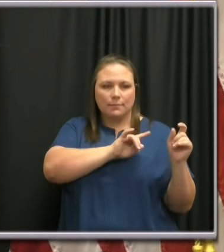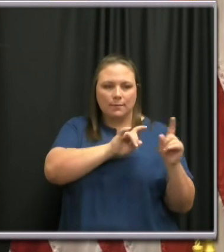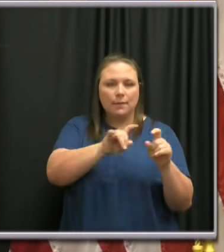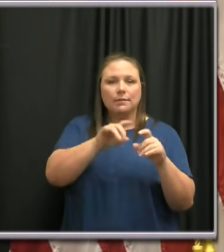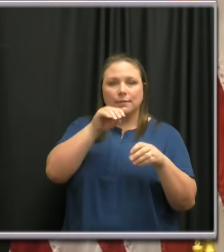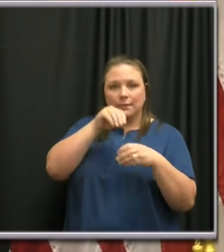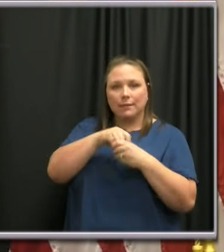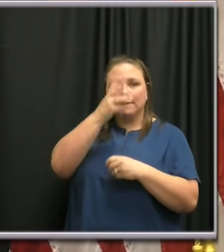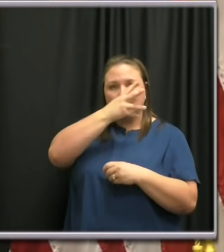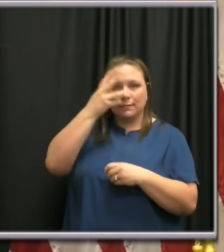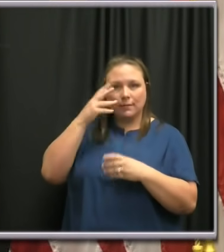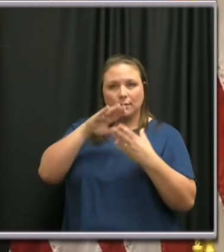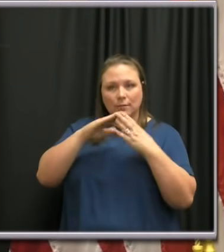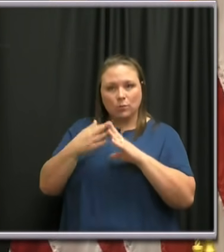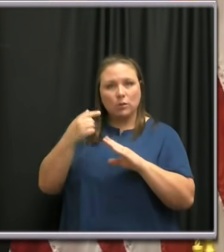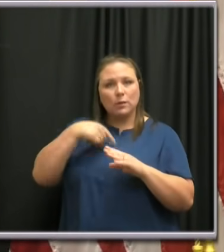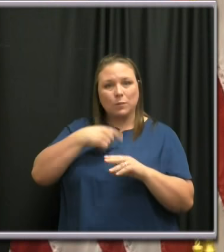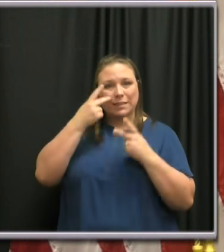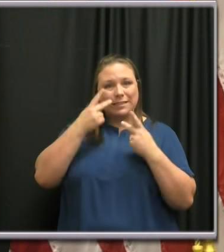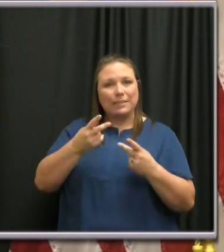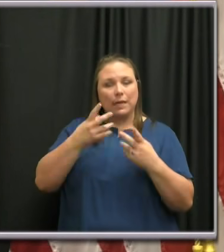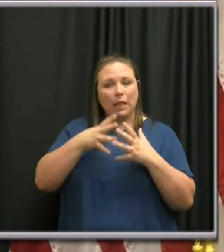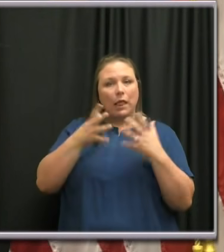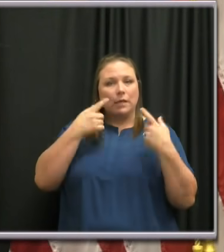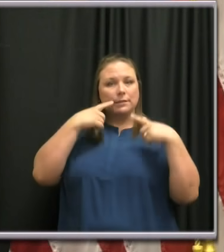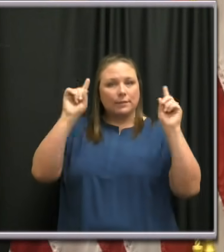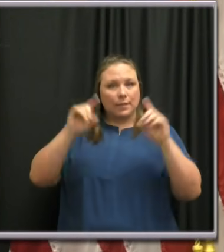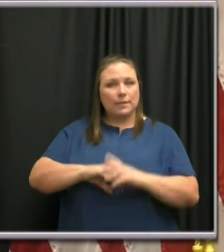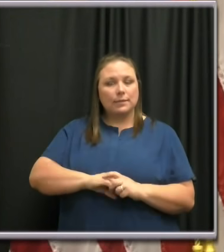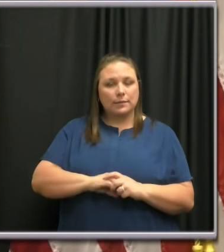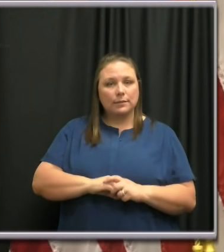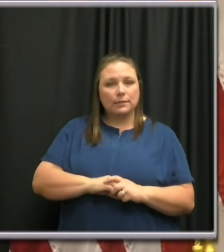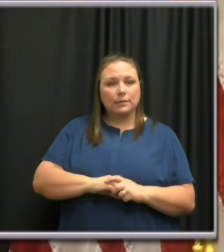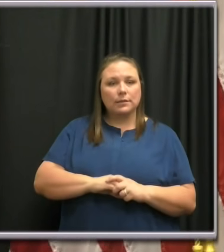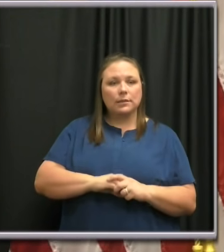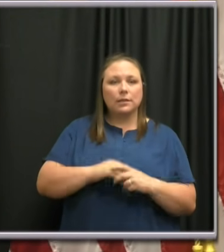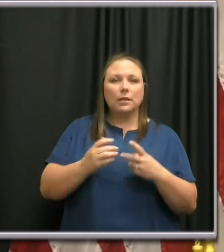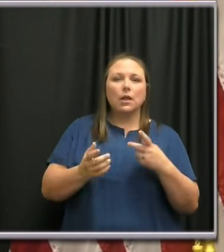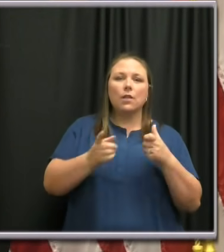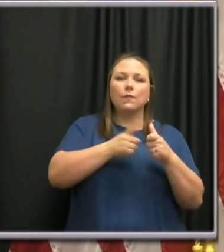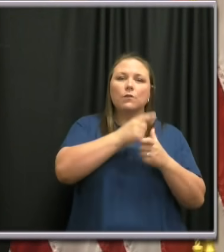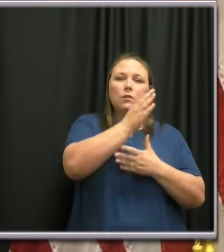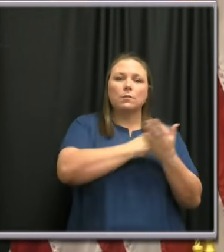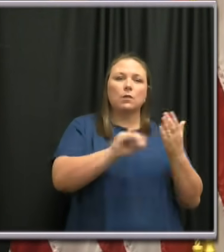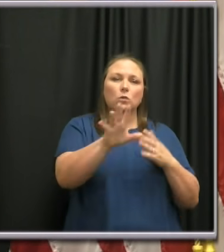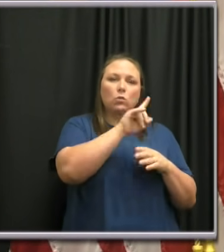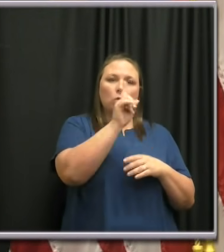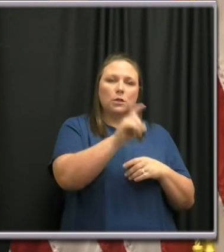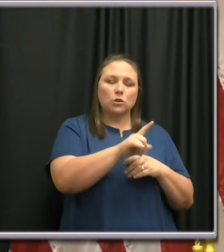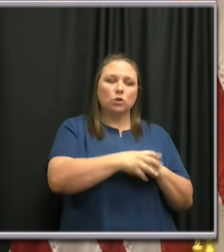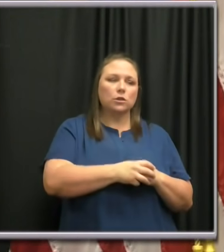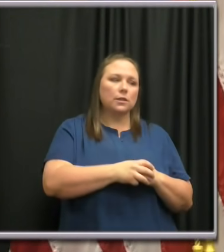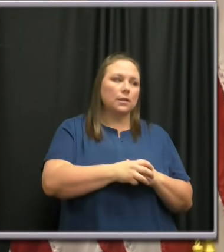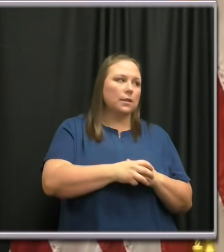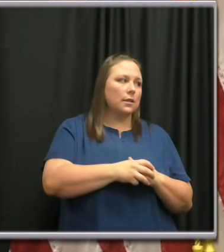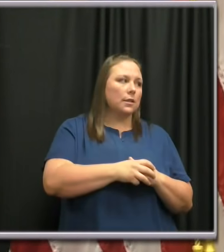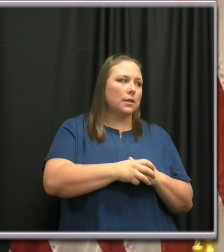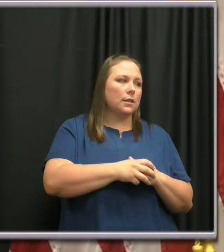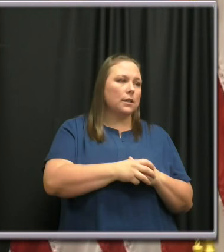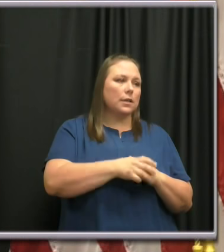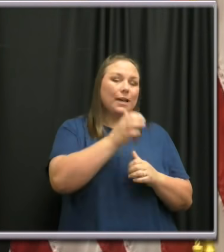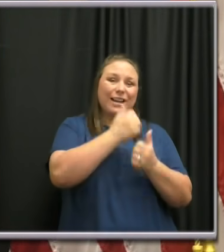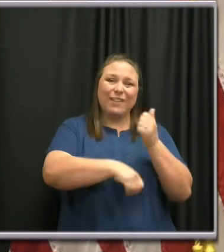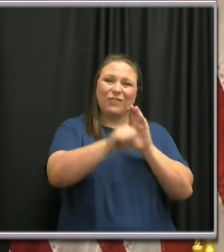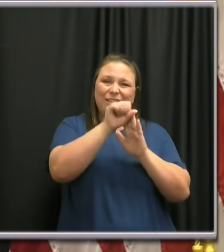communities, and we are having a lot of success there. To address the first part of your question, race data